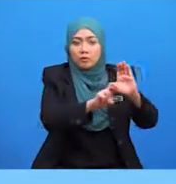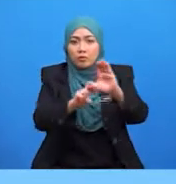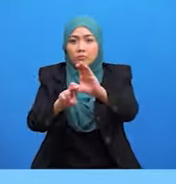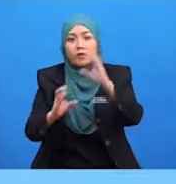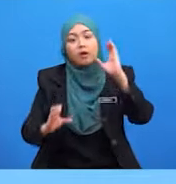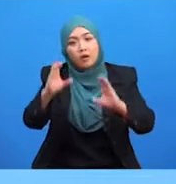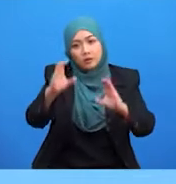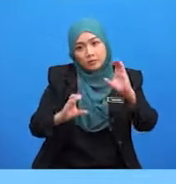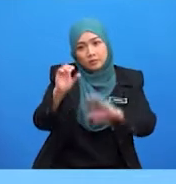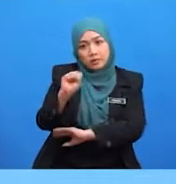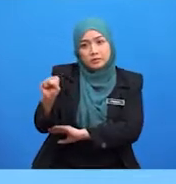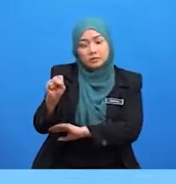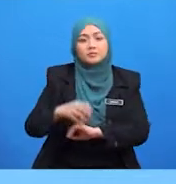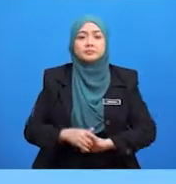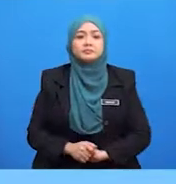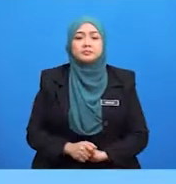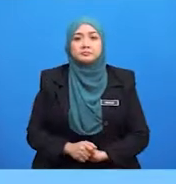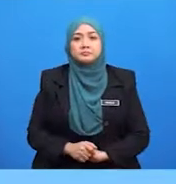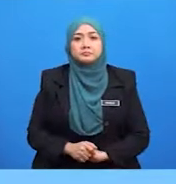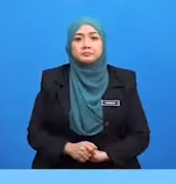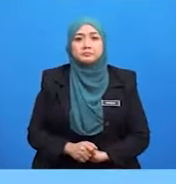you imagine how cool that would be?